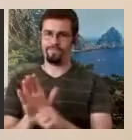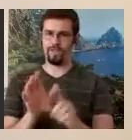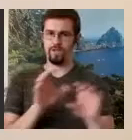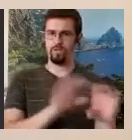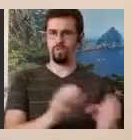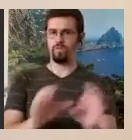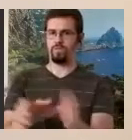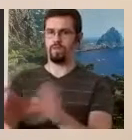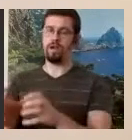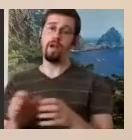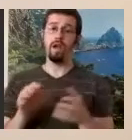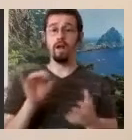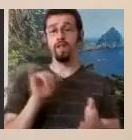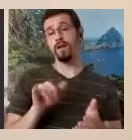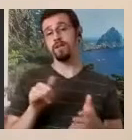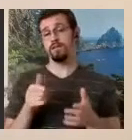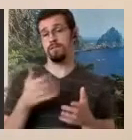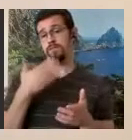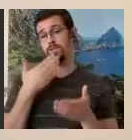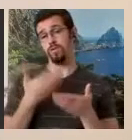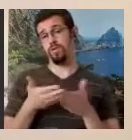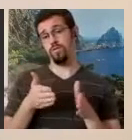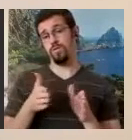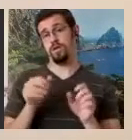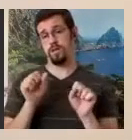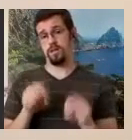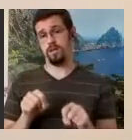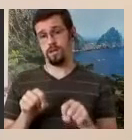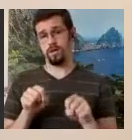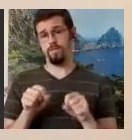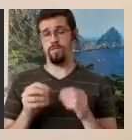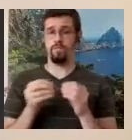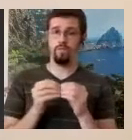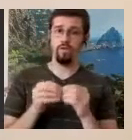have here in Malta we speak Maltese and English,